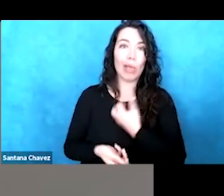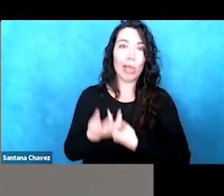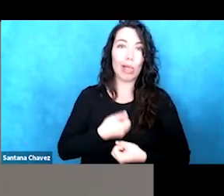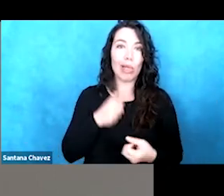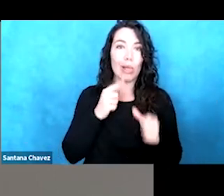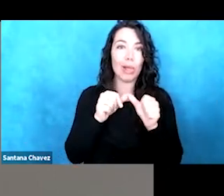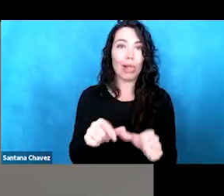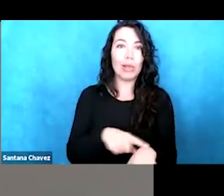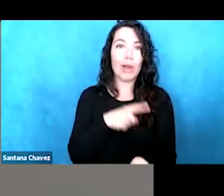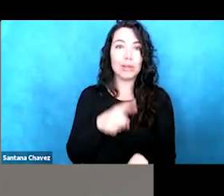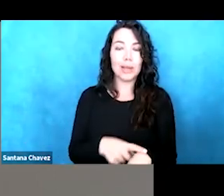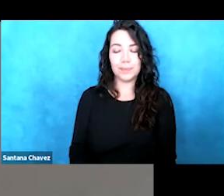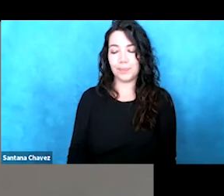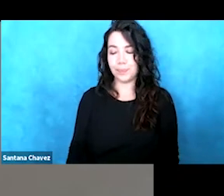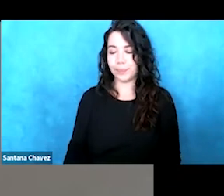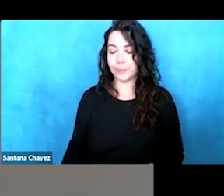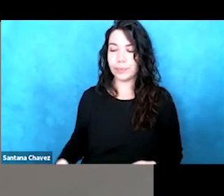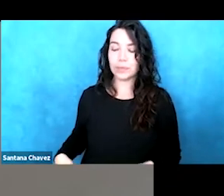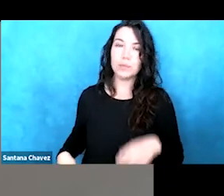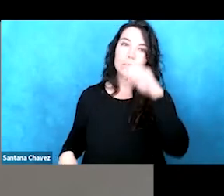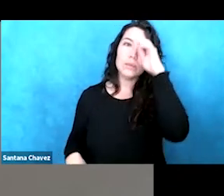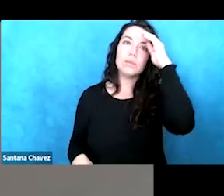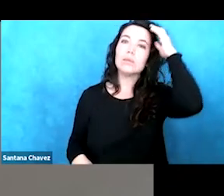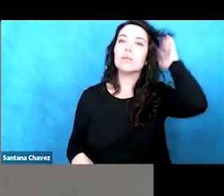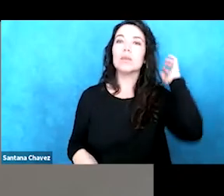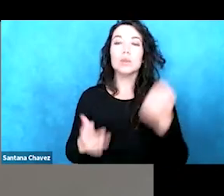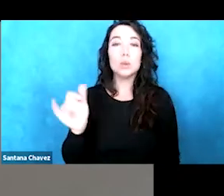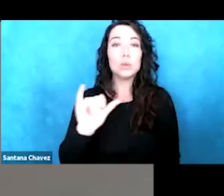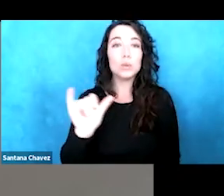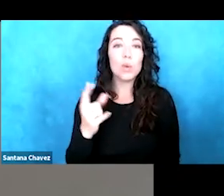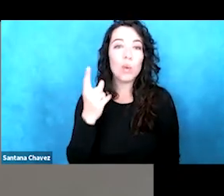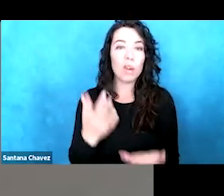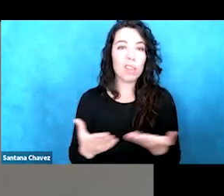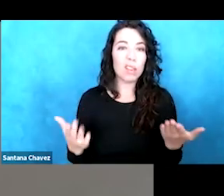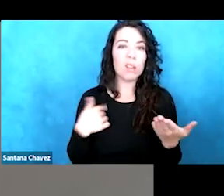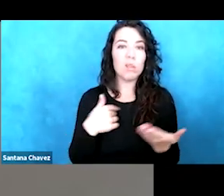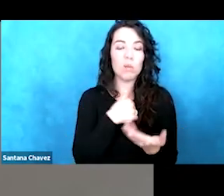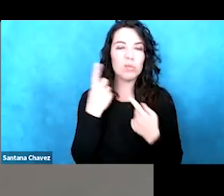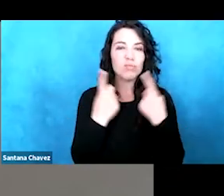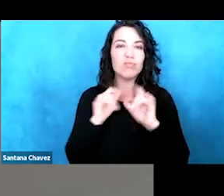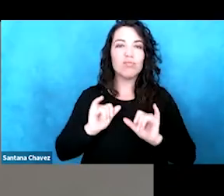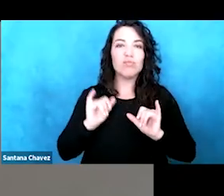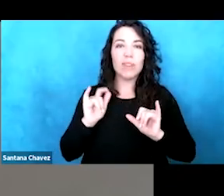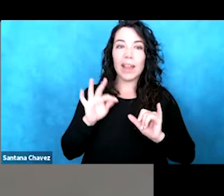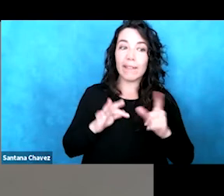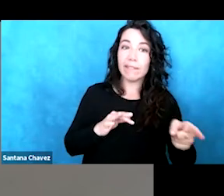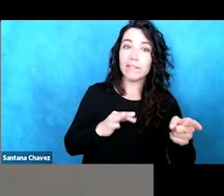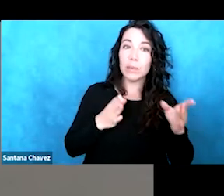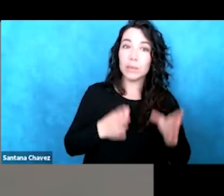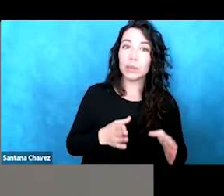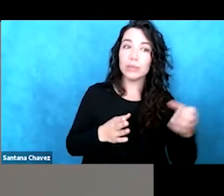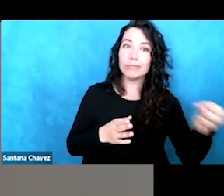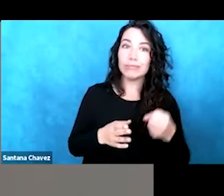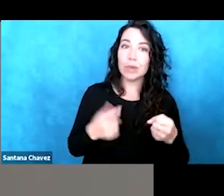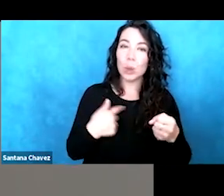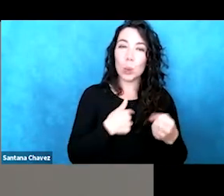considerations at baseline when young people get referred into your service and the different partners you're working with is what legal responsibility do you take on by screening young people, and what do you really